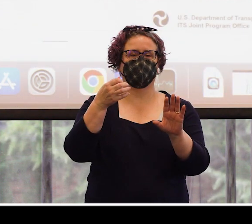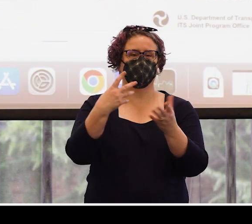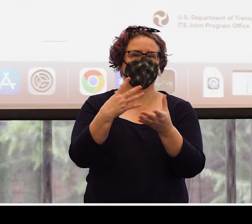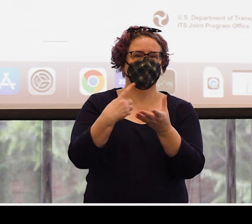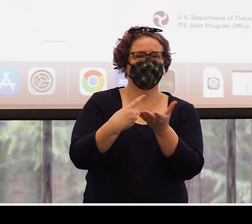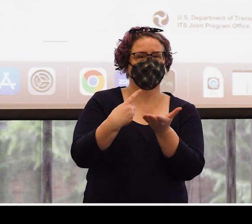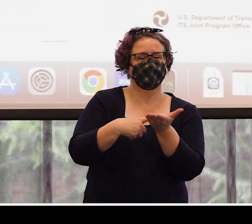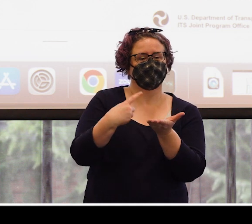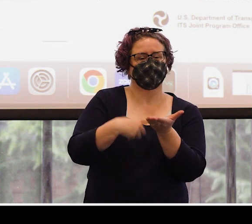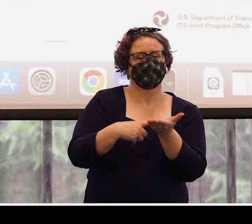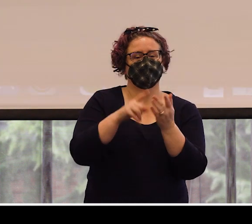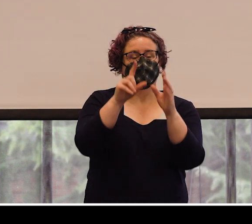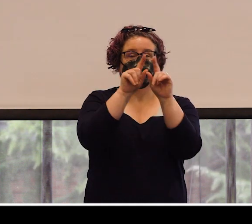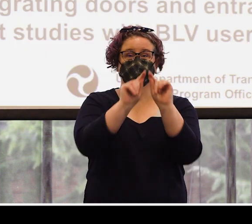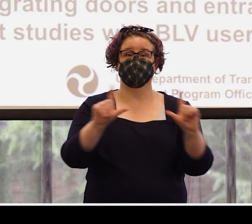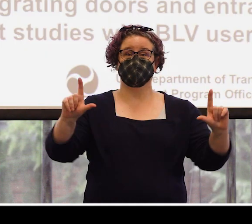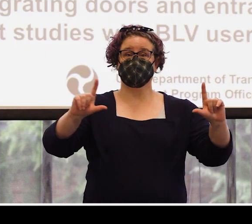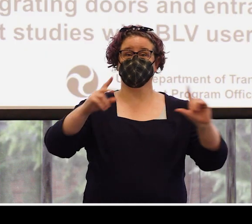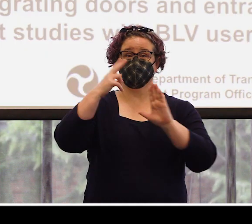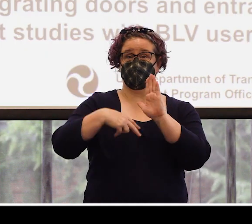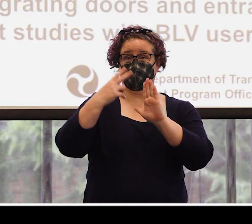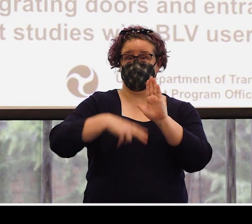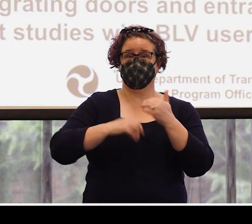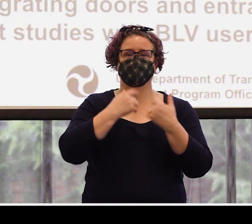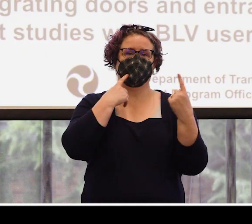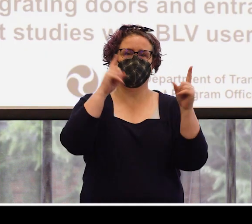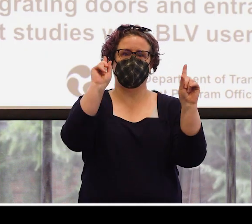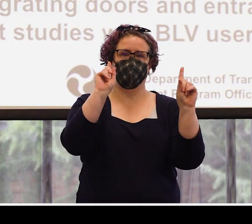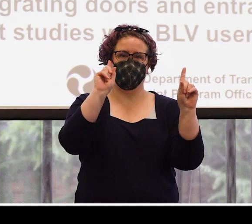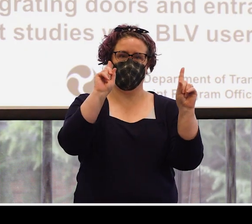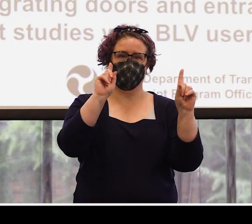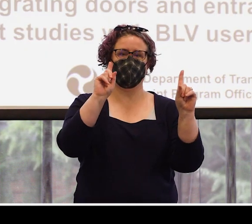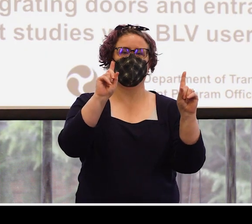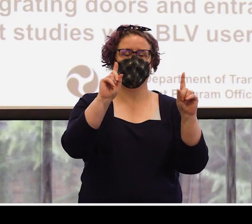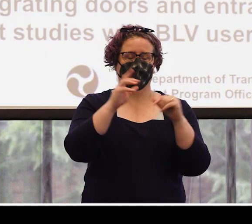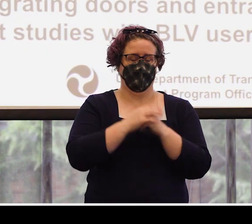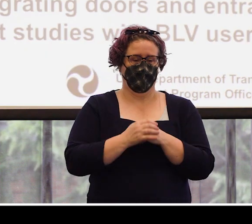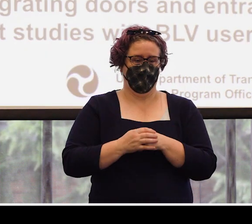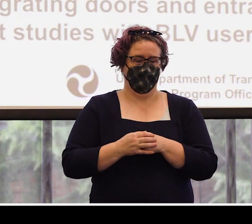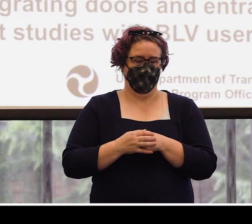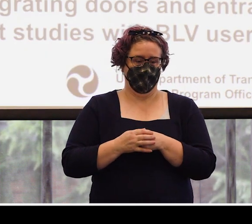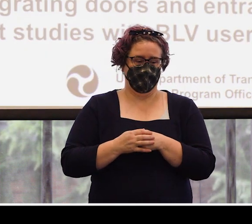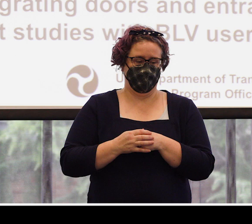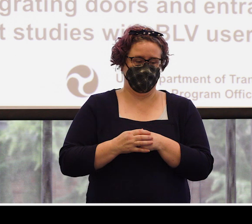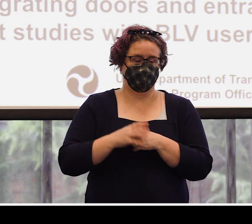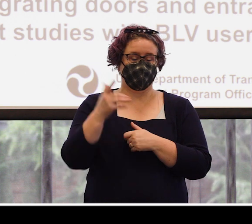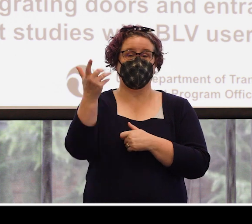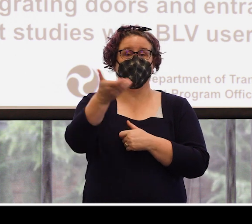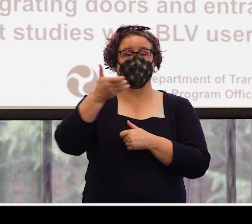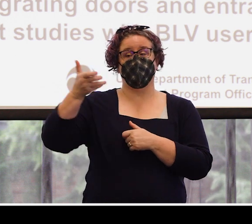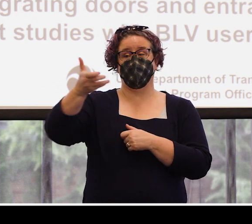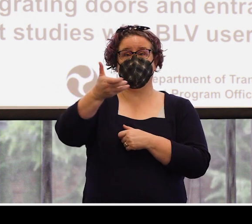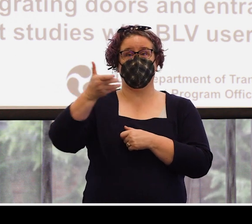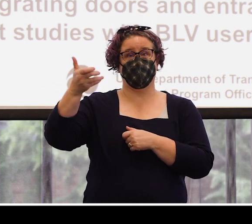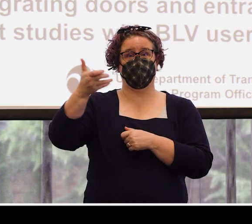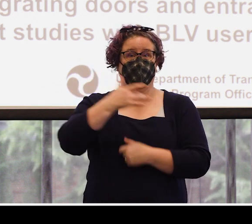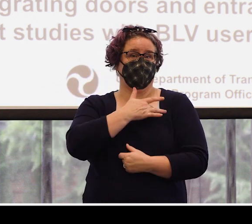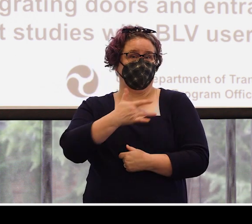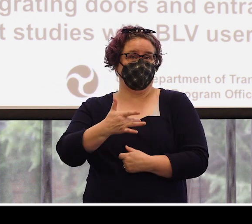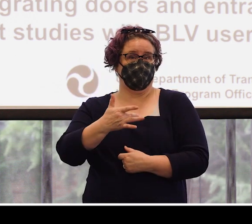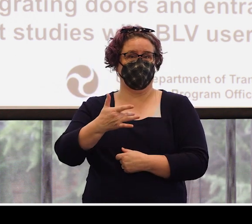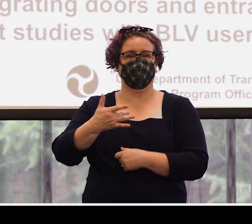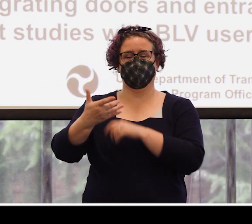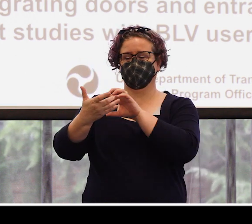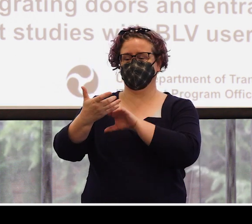screen readers and specifically how they work when somebody uses a mobile. Mobile phones are typically touch screen